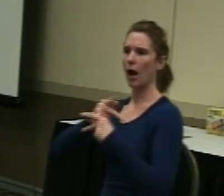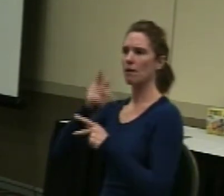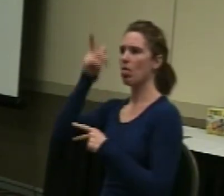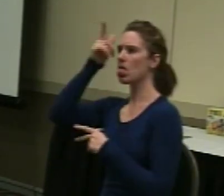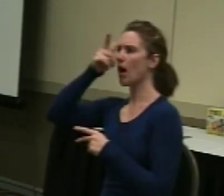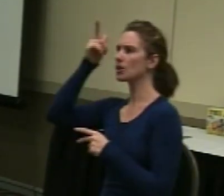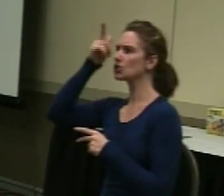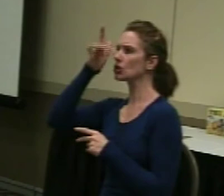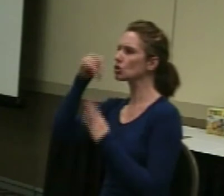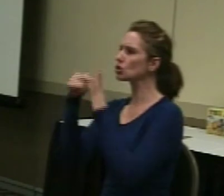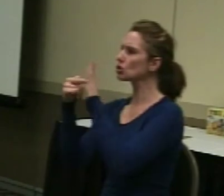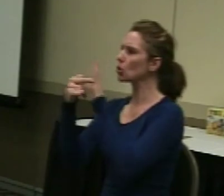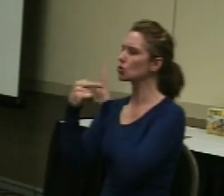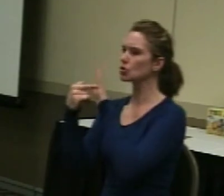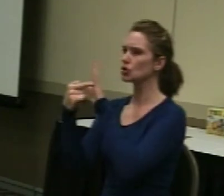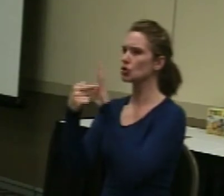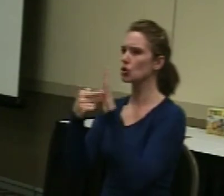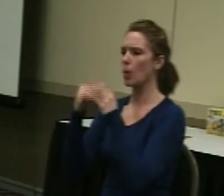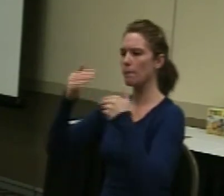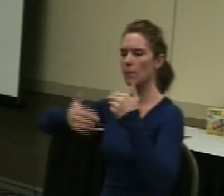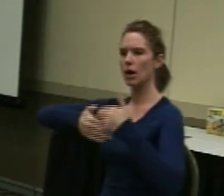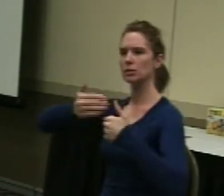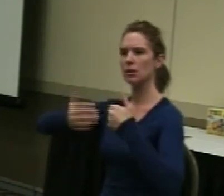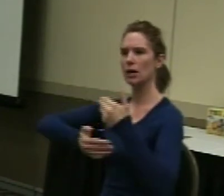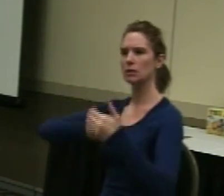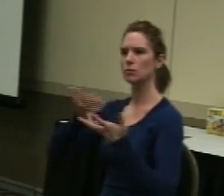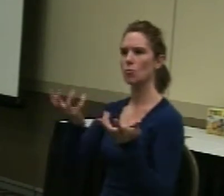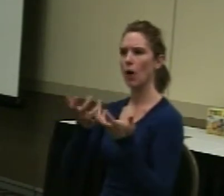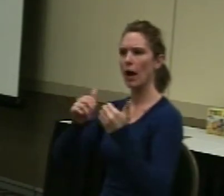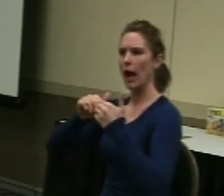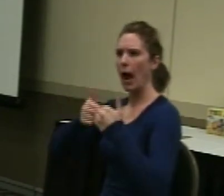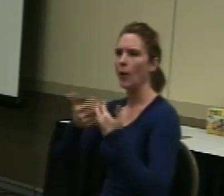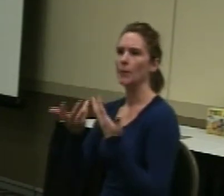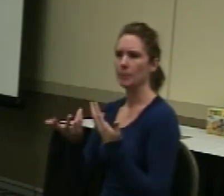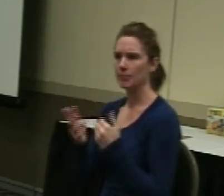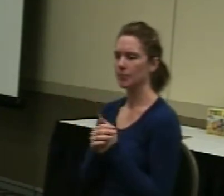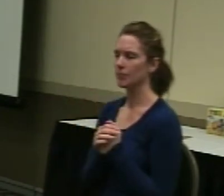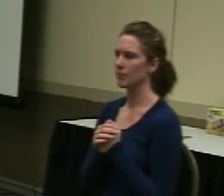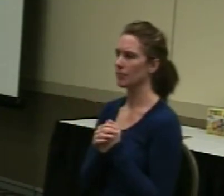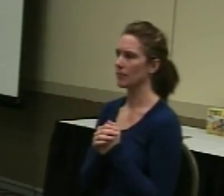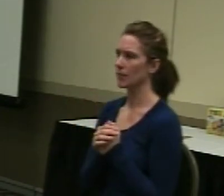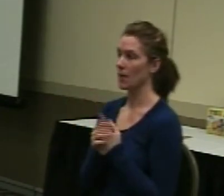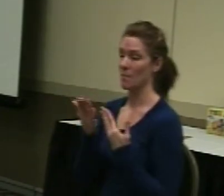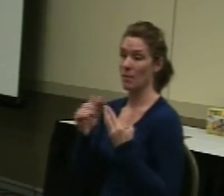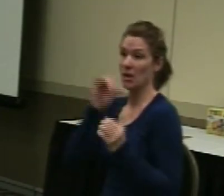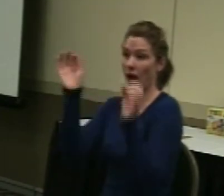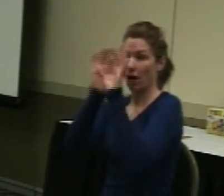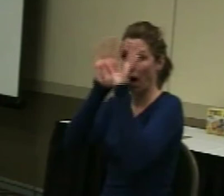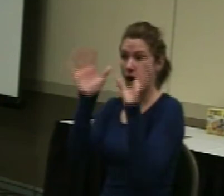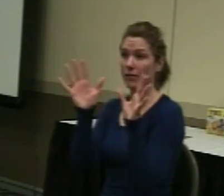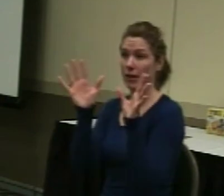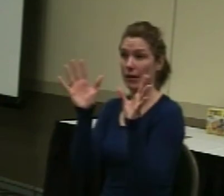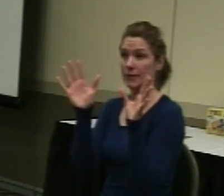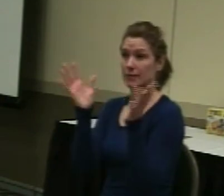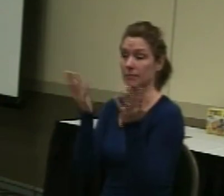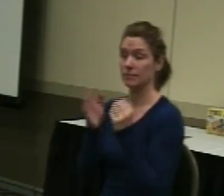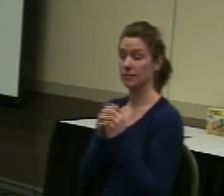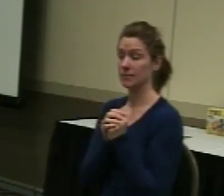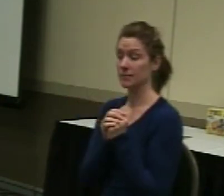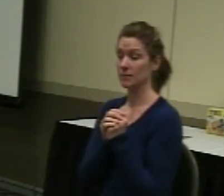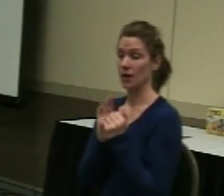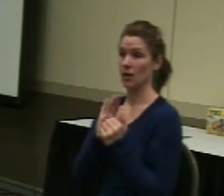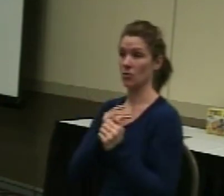that shows you the process of doing that, maybe that sometimes isn't as obvious in the forms we're using.